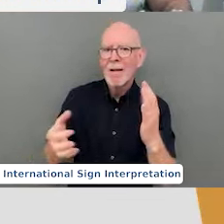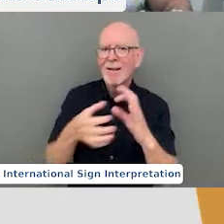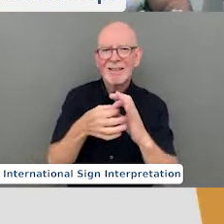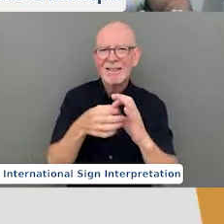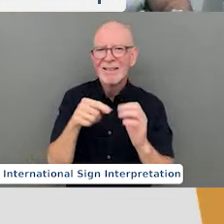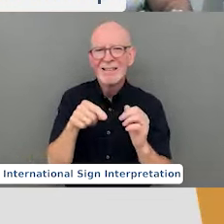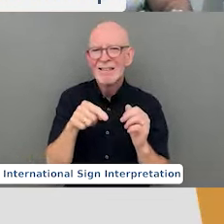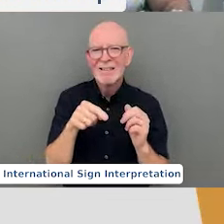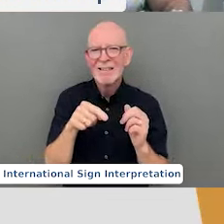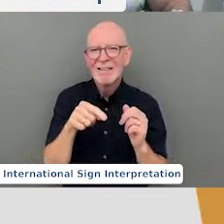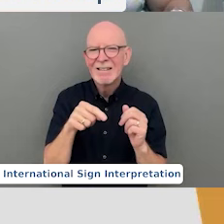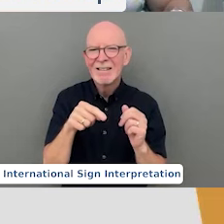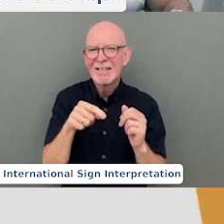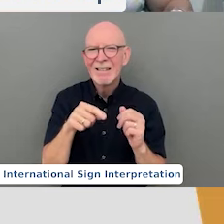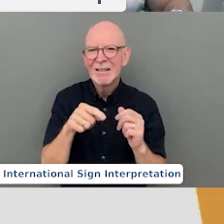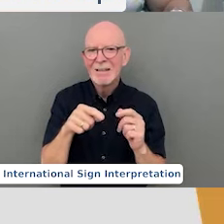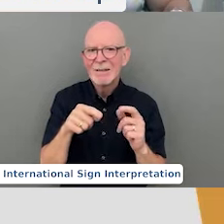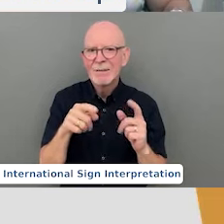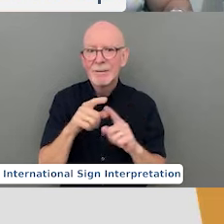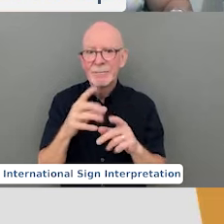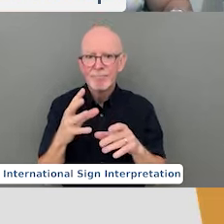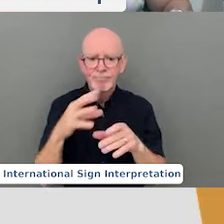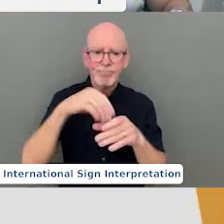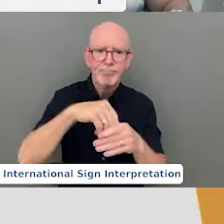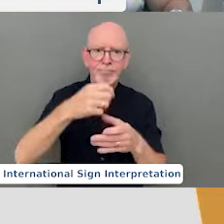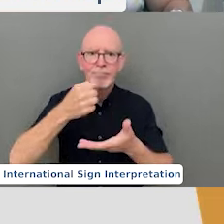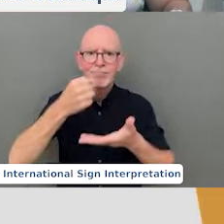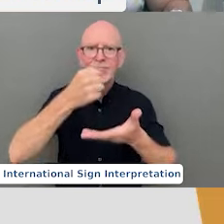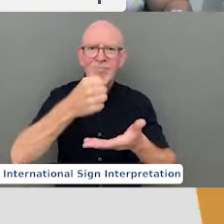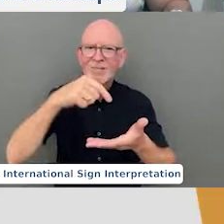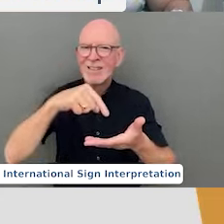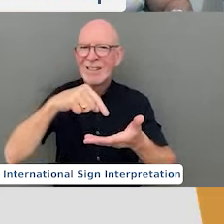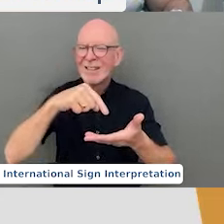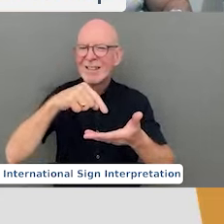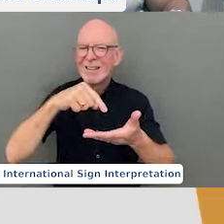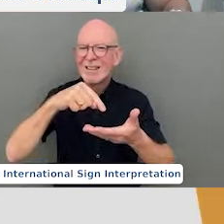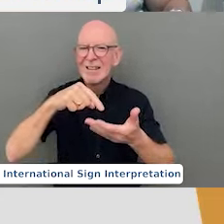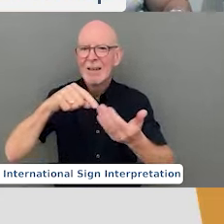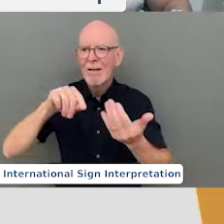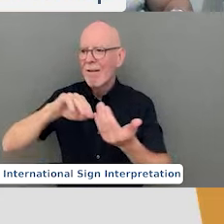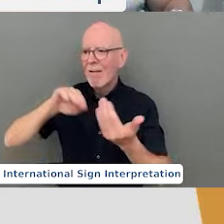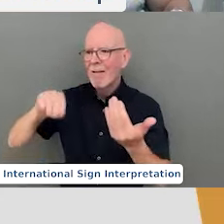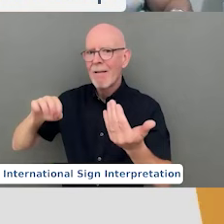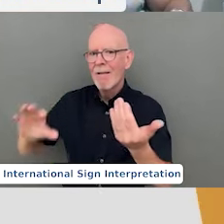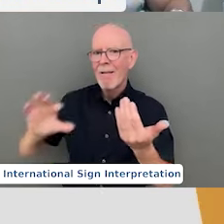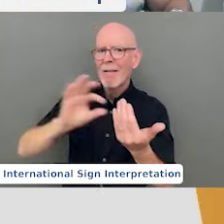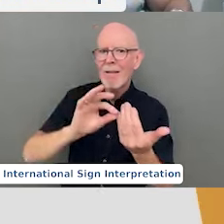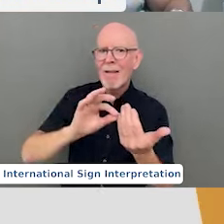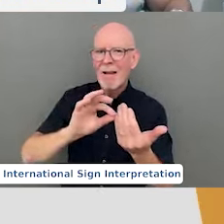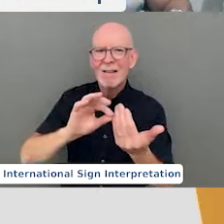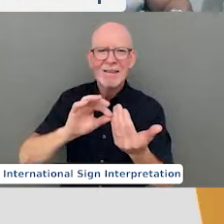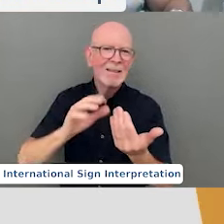it is only a cash in a form of a cash allowance. And because of this, it's